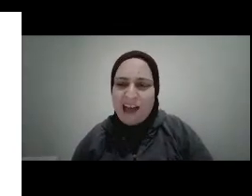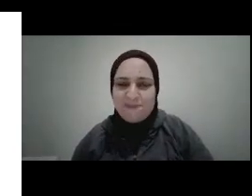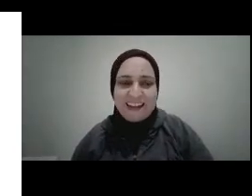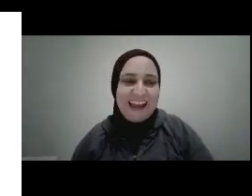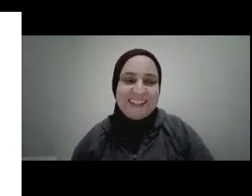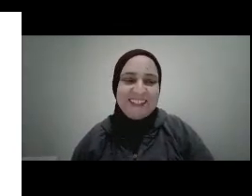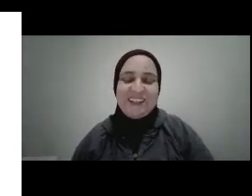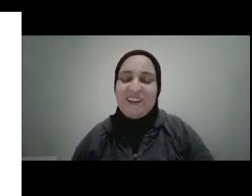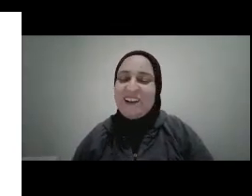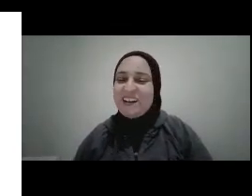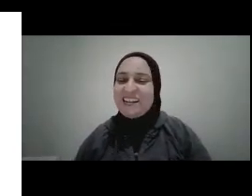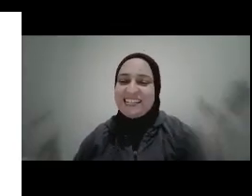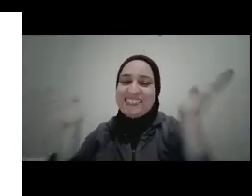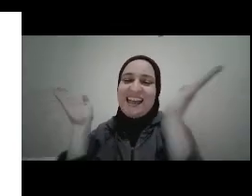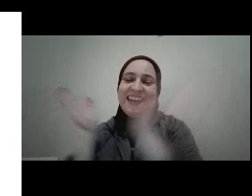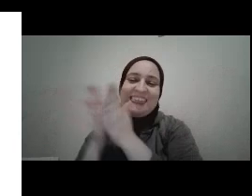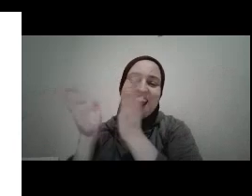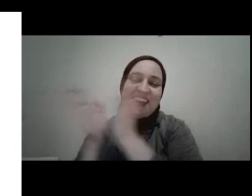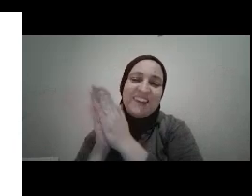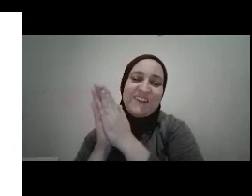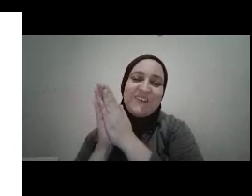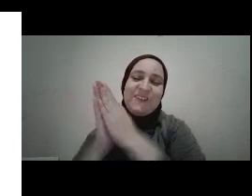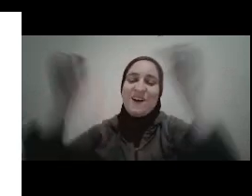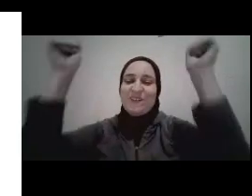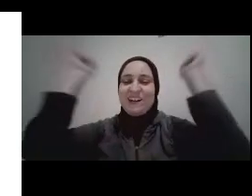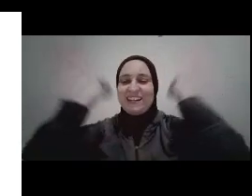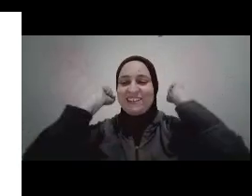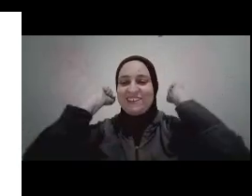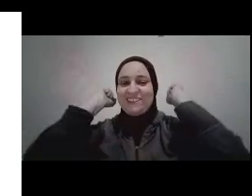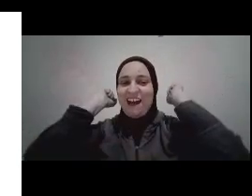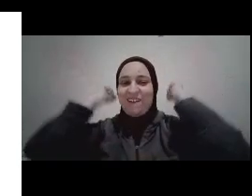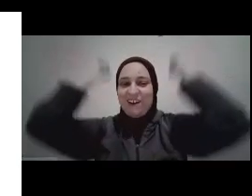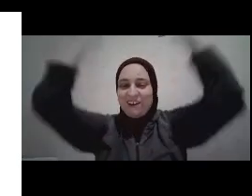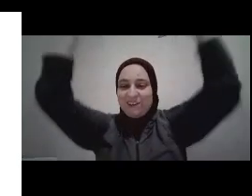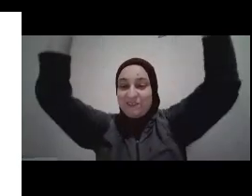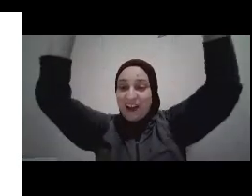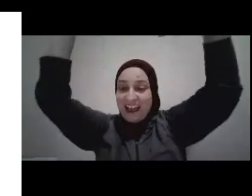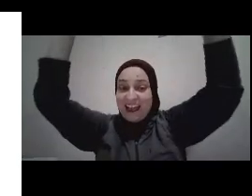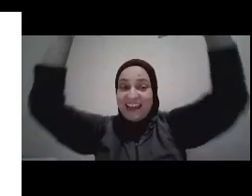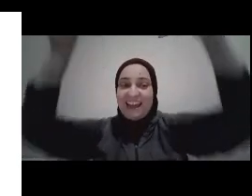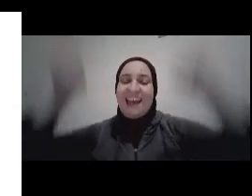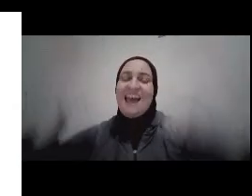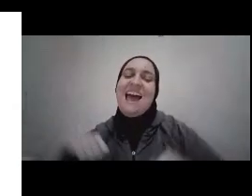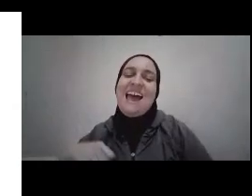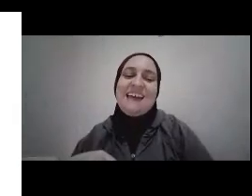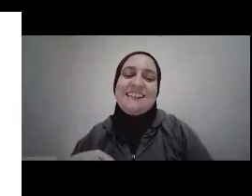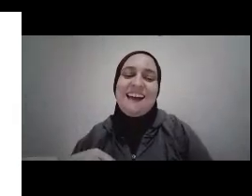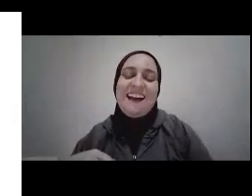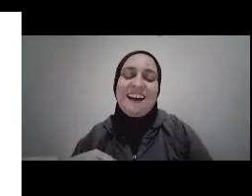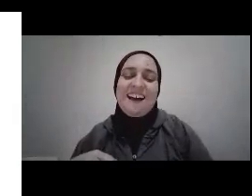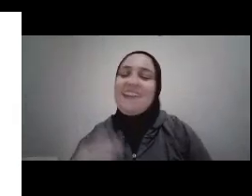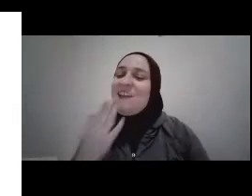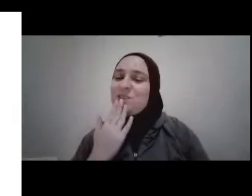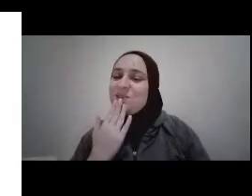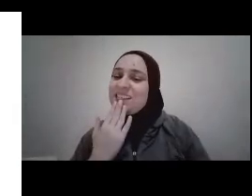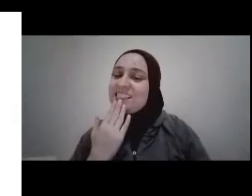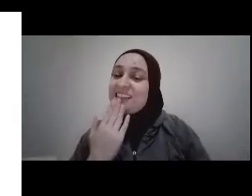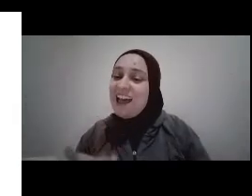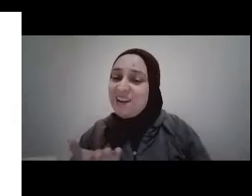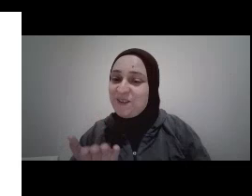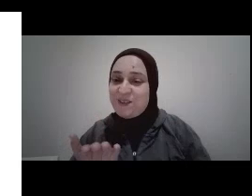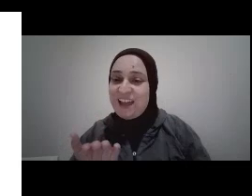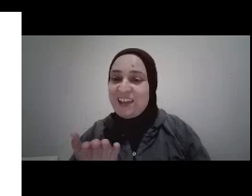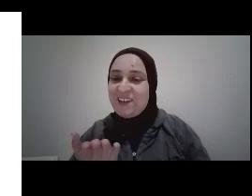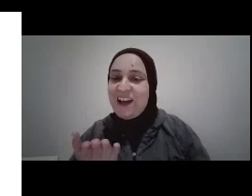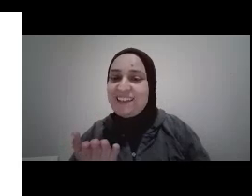If You're Happy and You Know It. We're going to say thank you. We're going to shout hooray. And then we'll do the